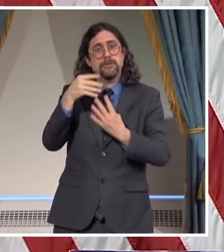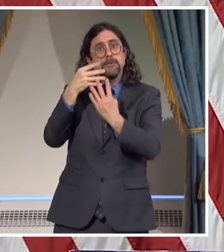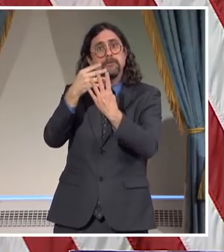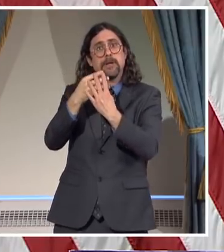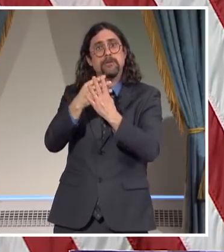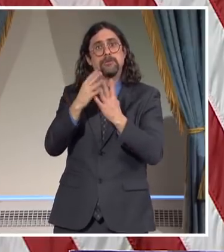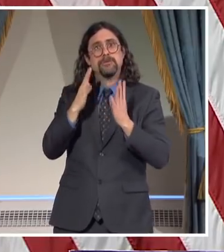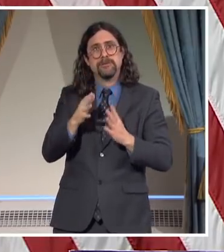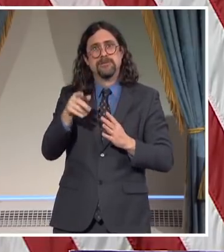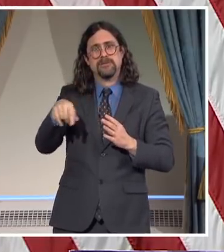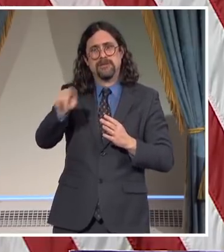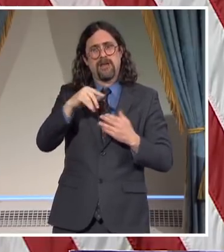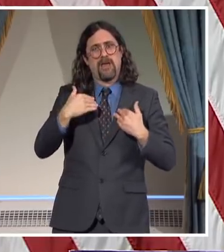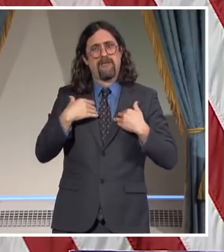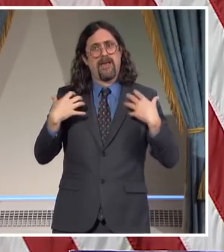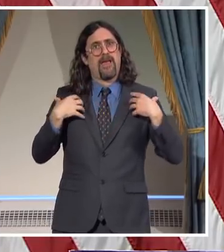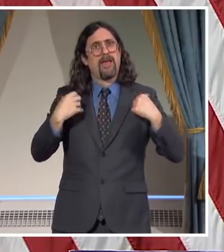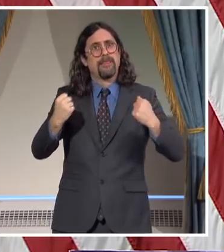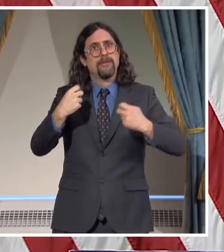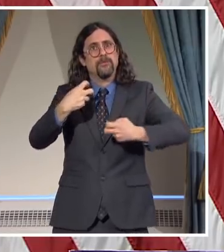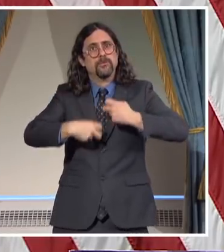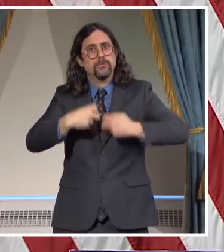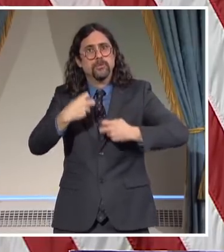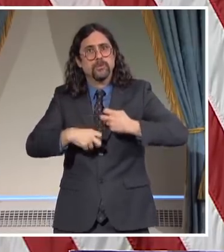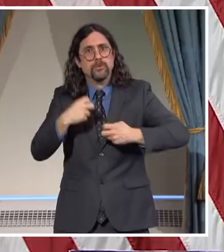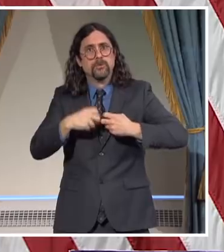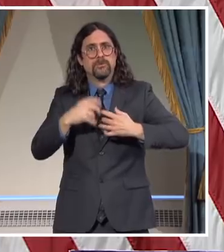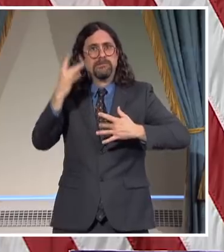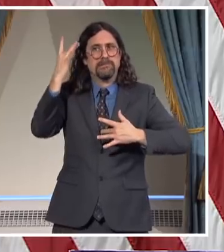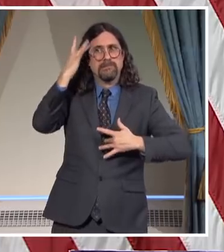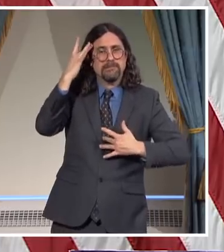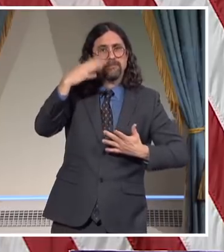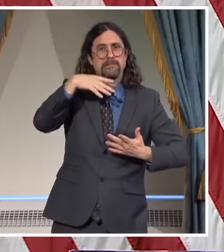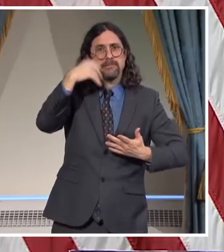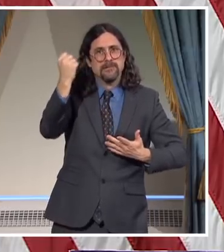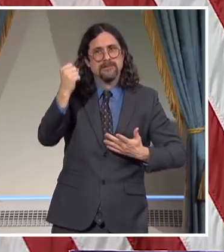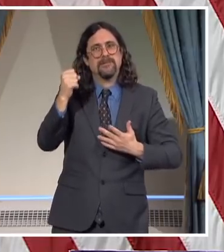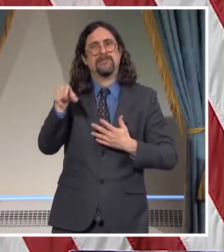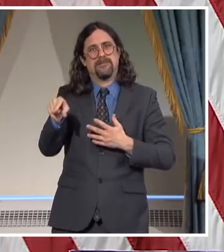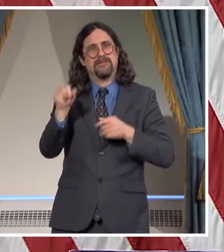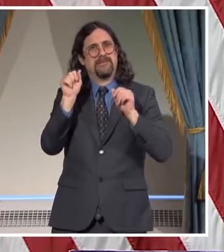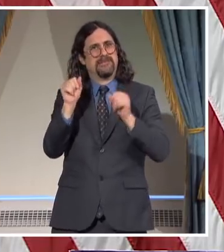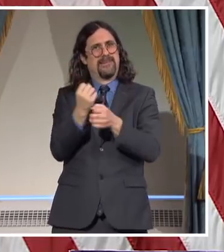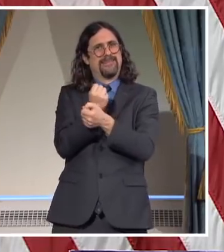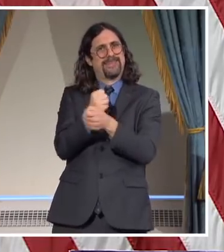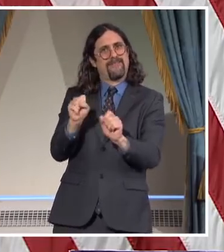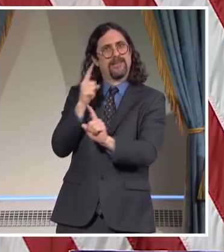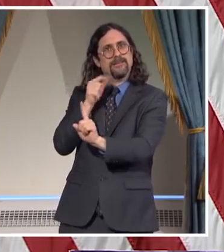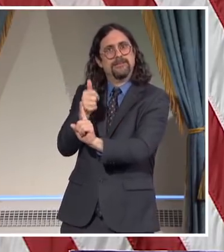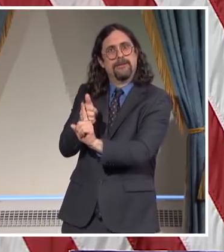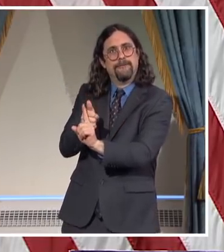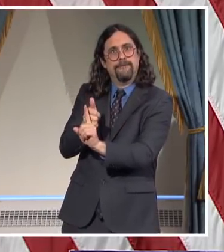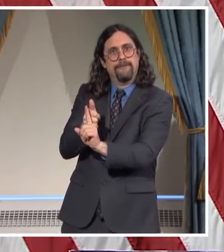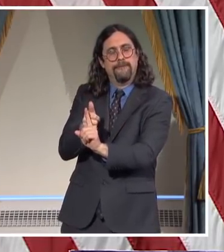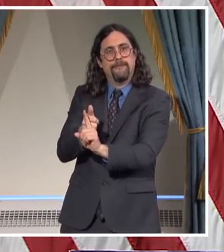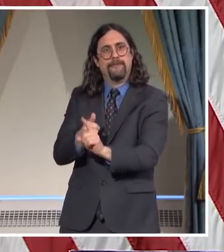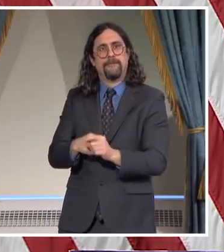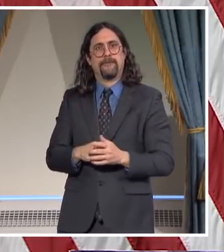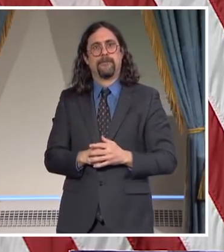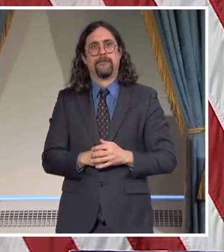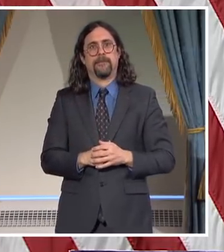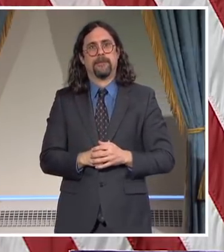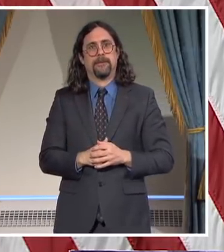or concerns will be any inmates who can be directly acted on by the City of New York and who do not pose